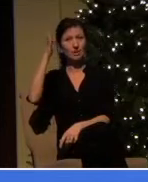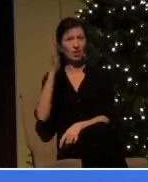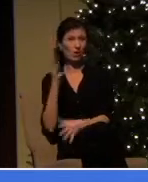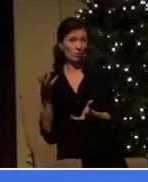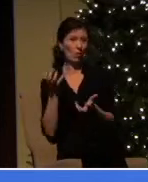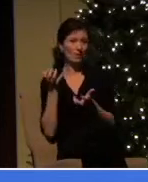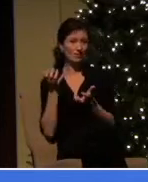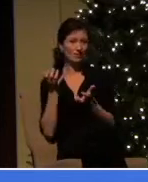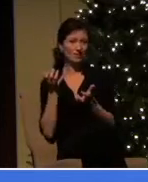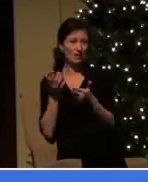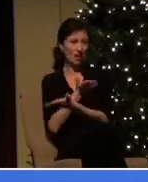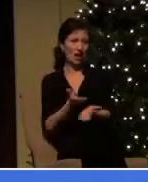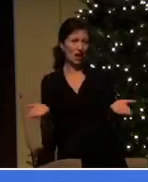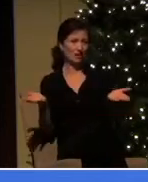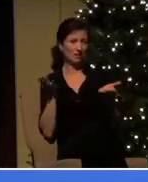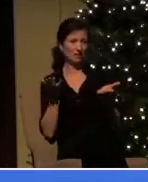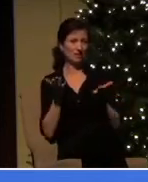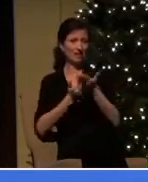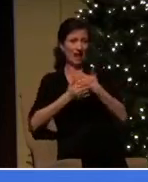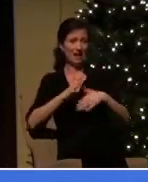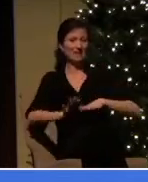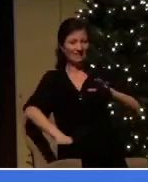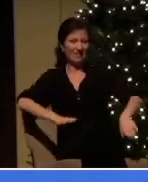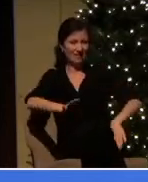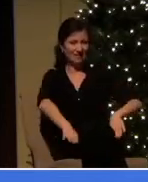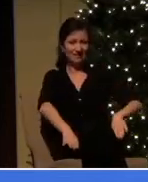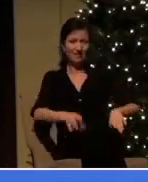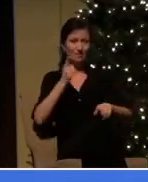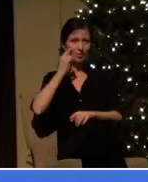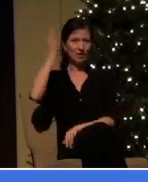you, but that's what I want to be about in